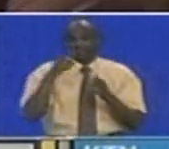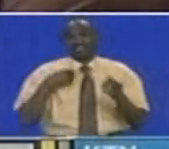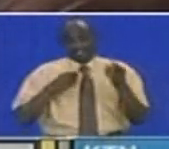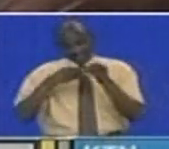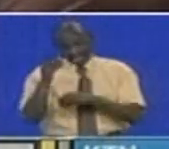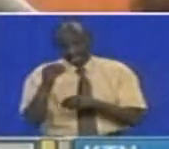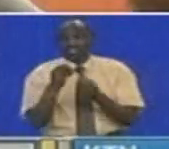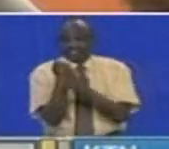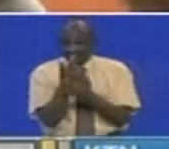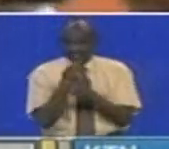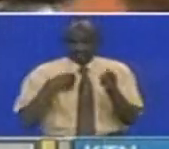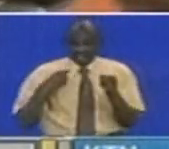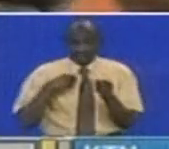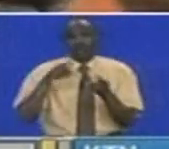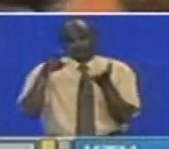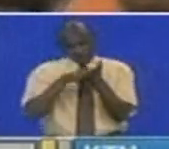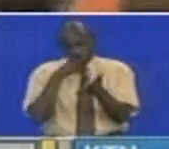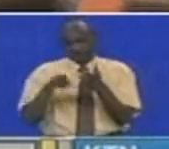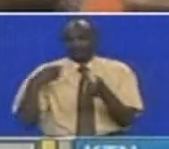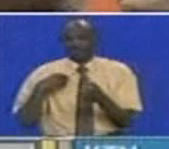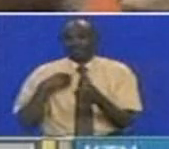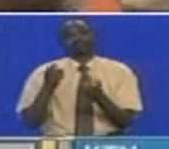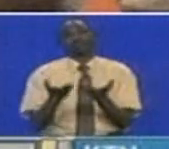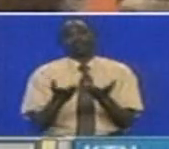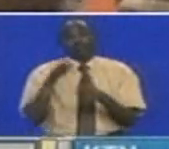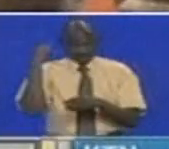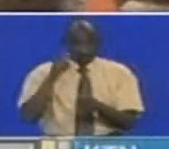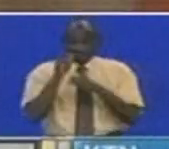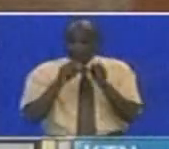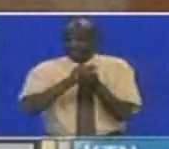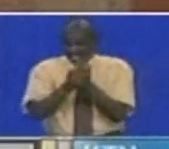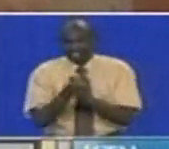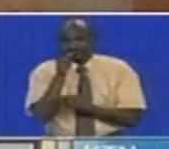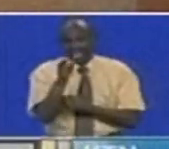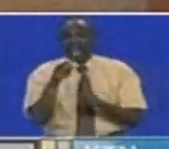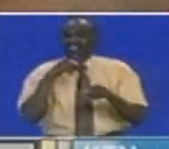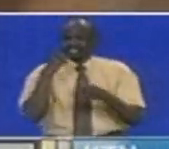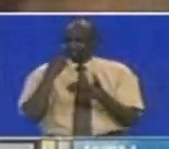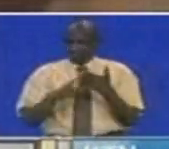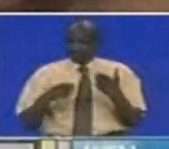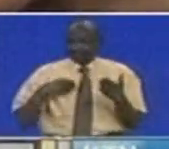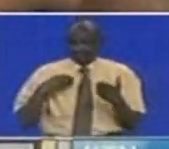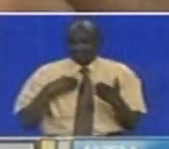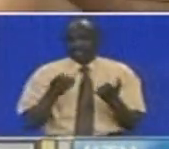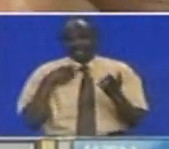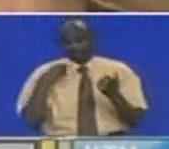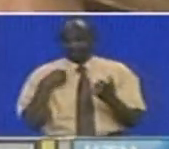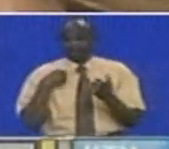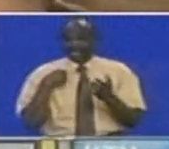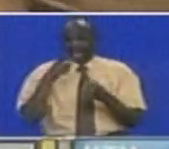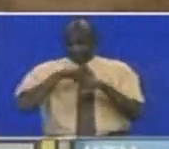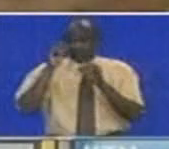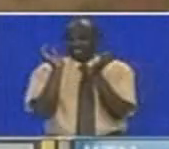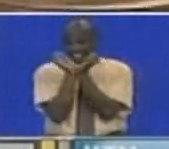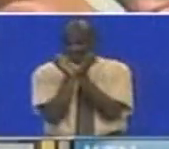seeds that did not germinate contrary to the type requested. He also faced the charge of undertaking the facelift of Embu Stadium